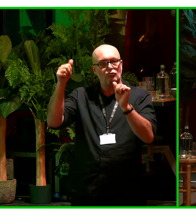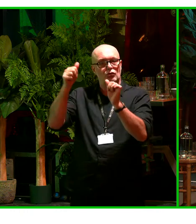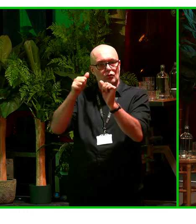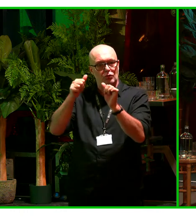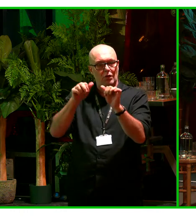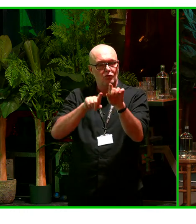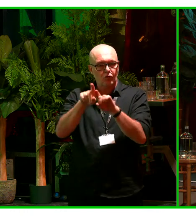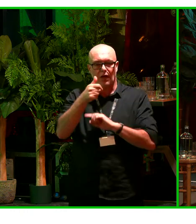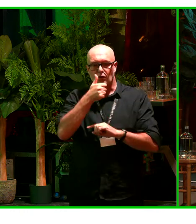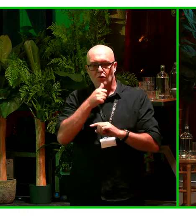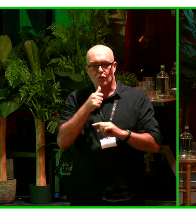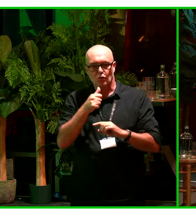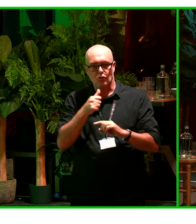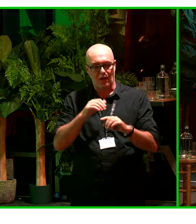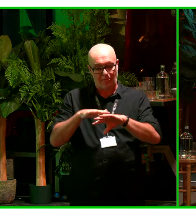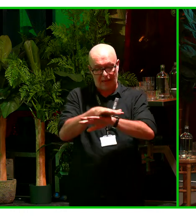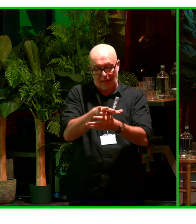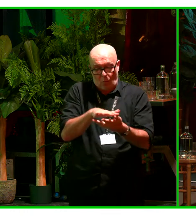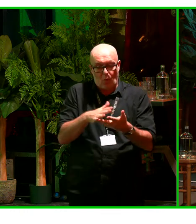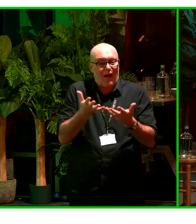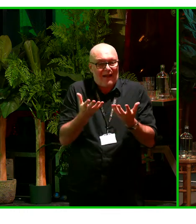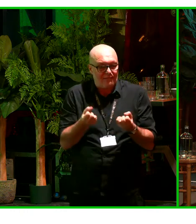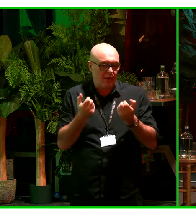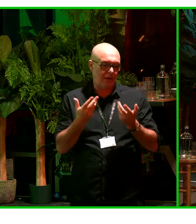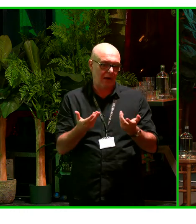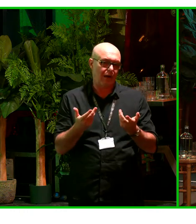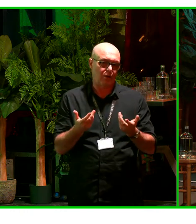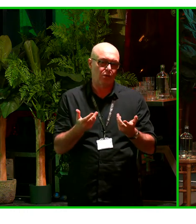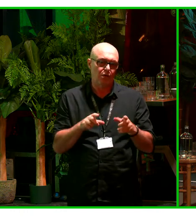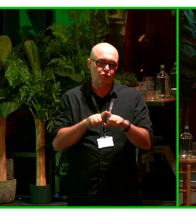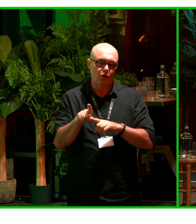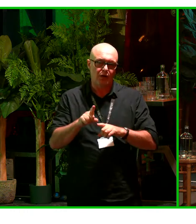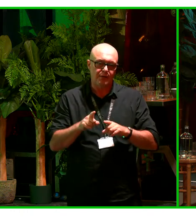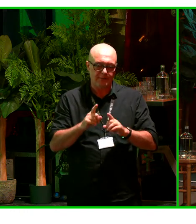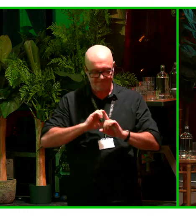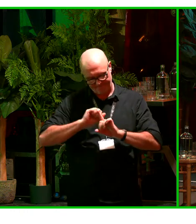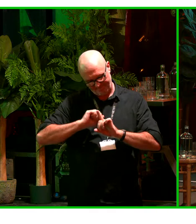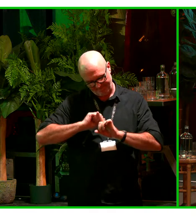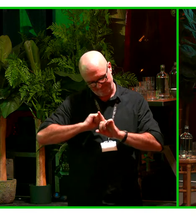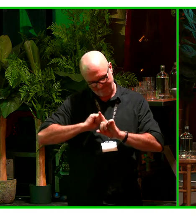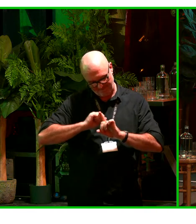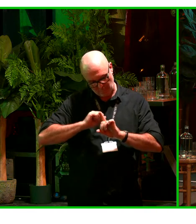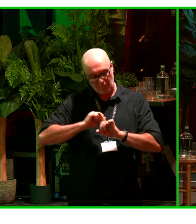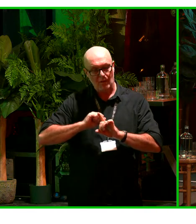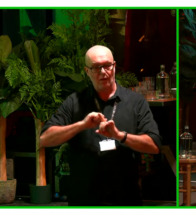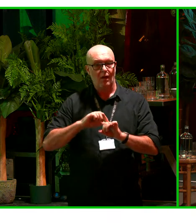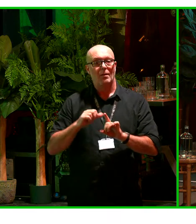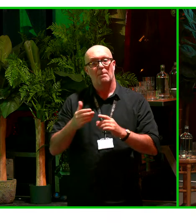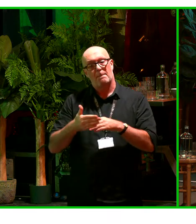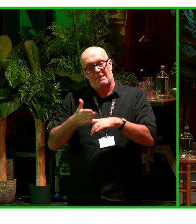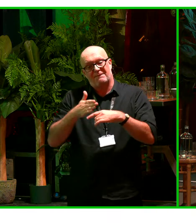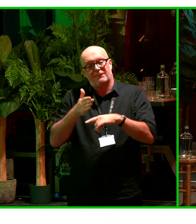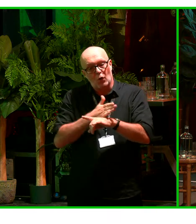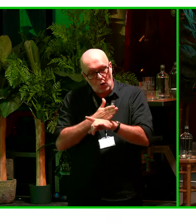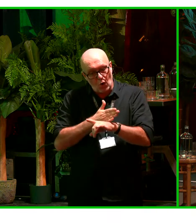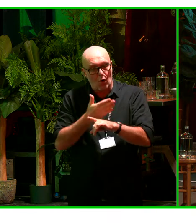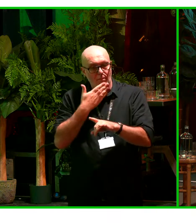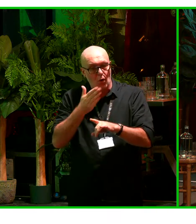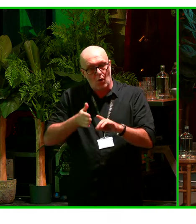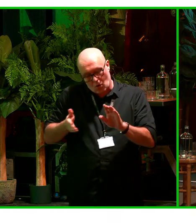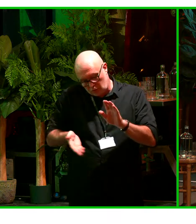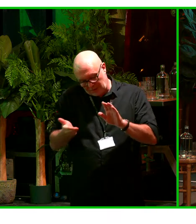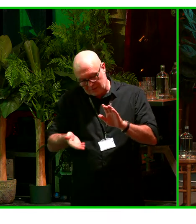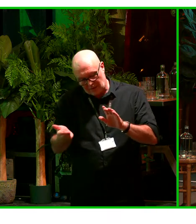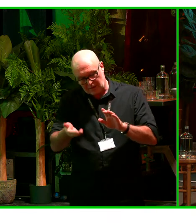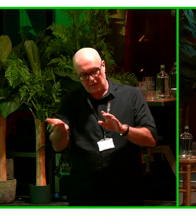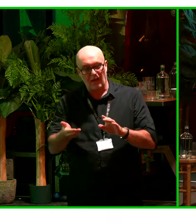existing network and get more out of our existing network before we have to put more copper in the ground, more substations, that sort of thing, that's